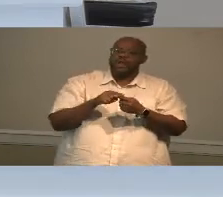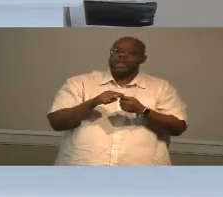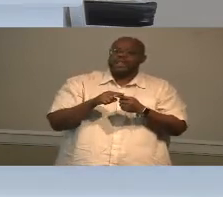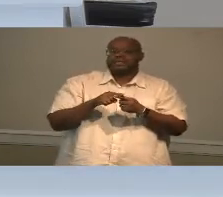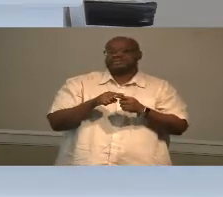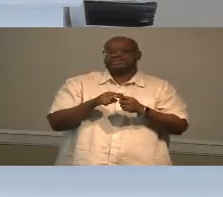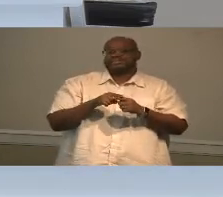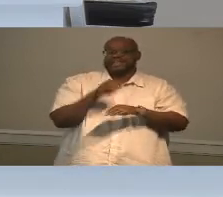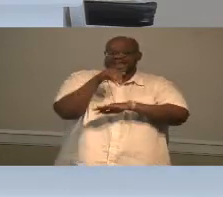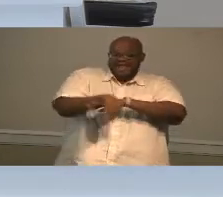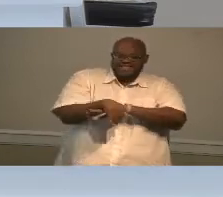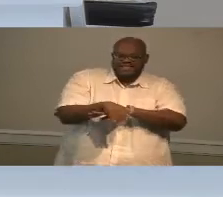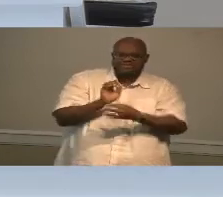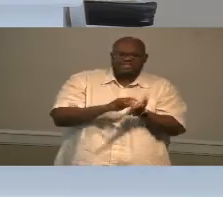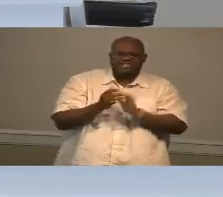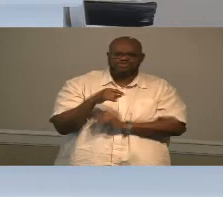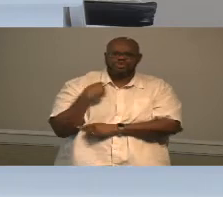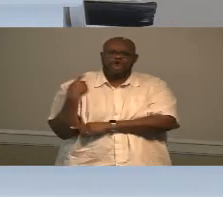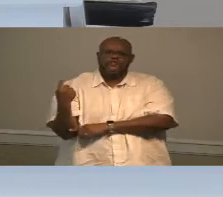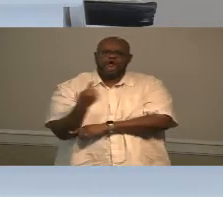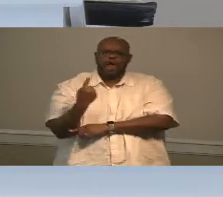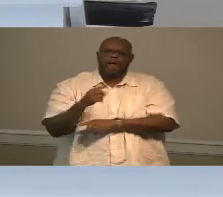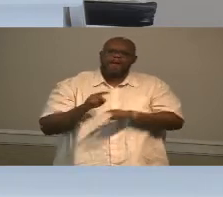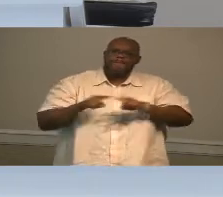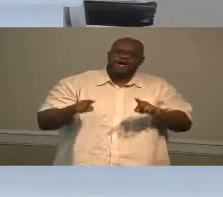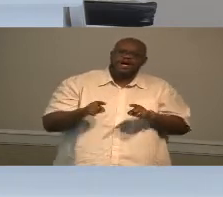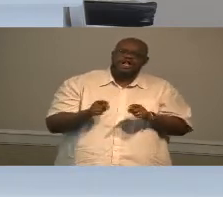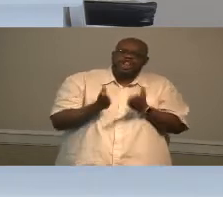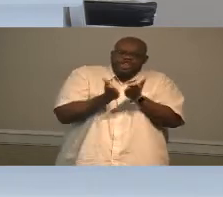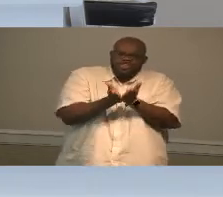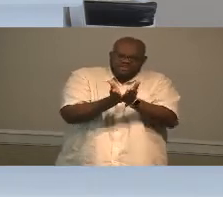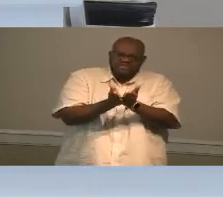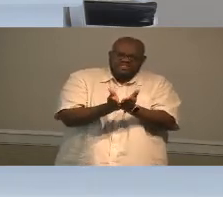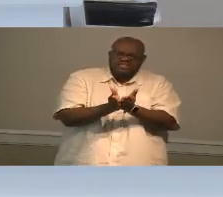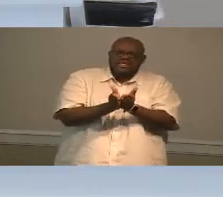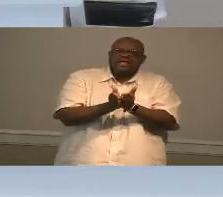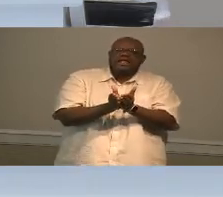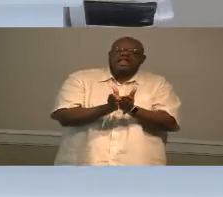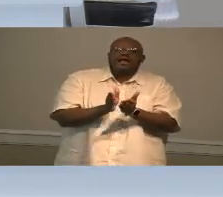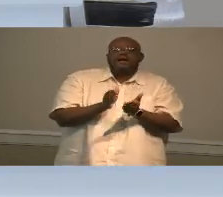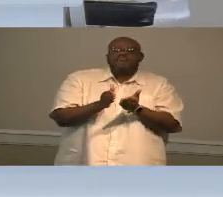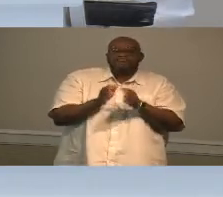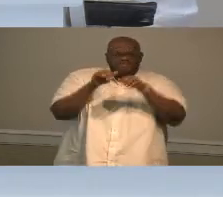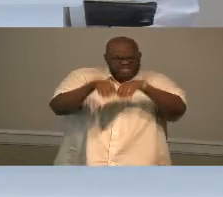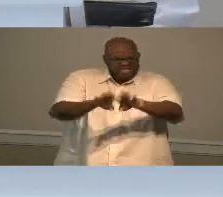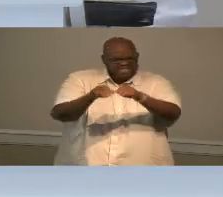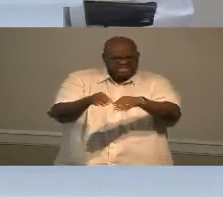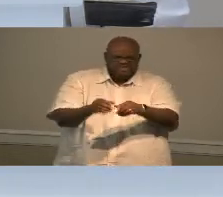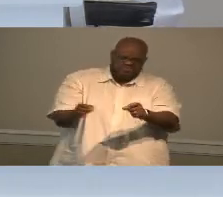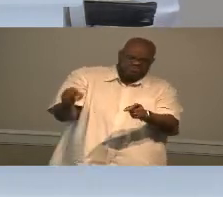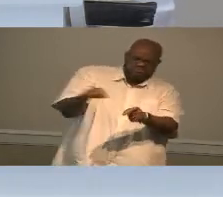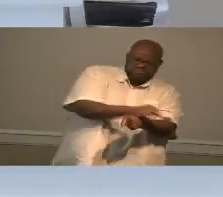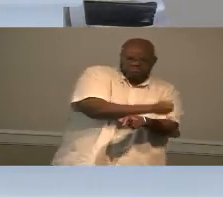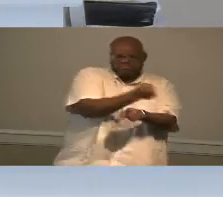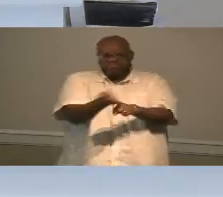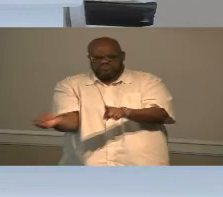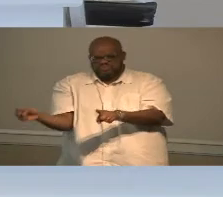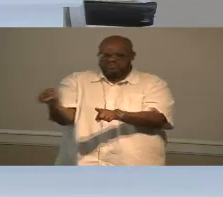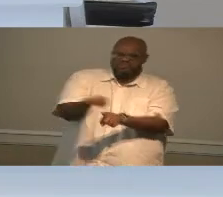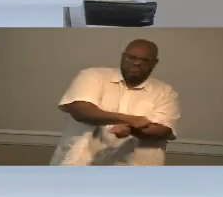alone. But the ship was now in the midst of the sea, tossed with waves, for the wind